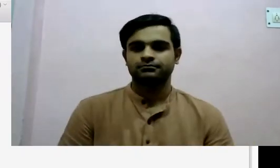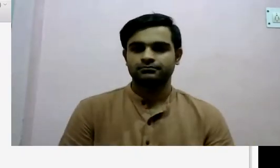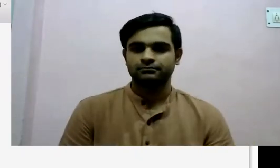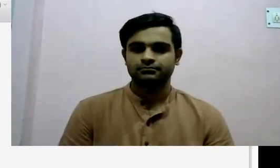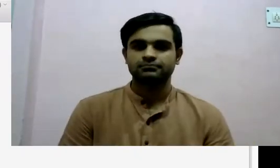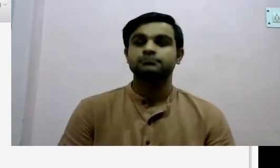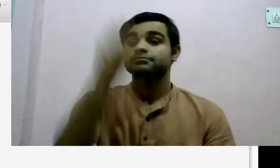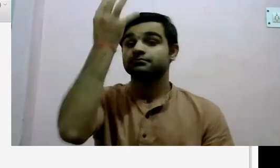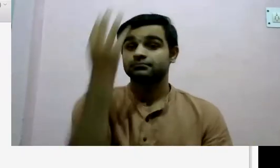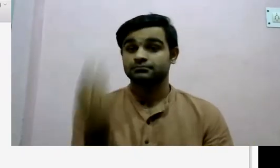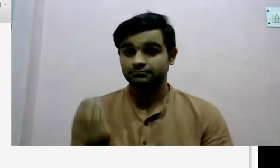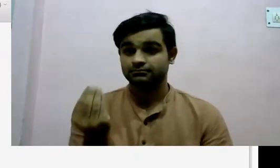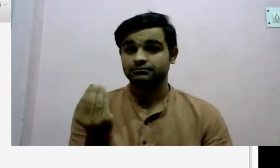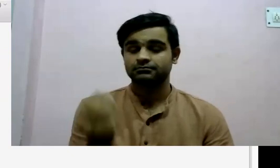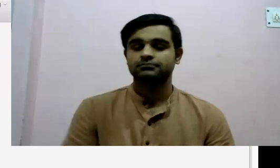Night.